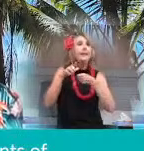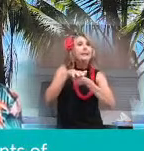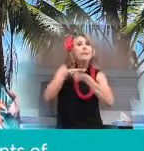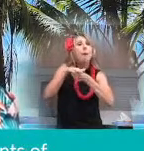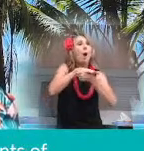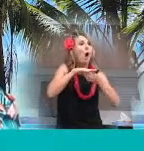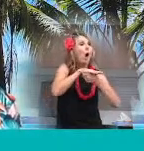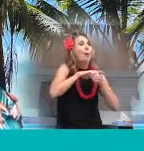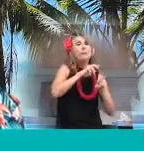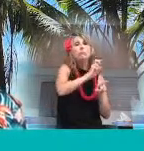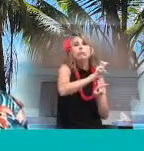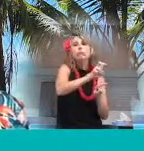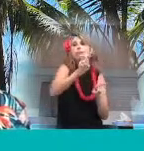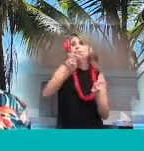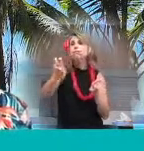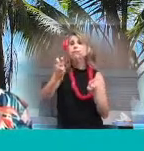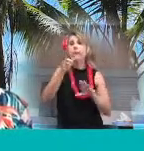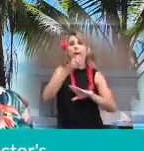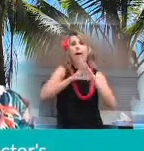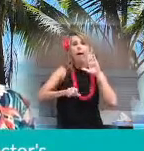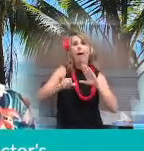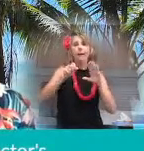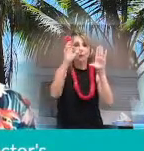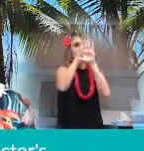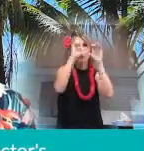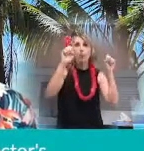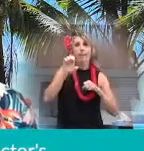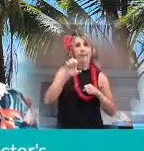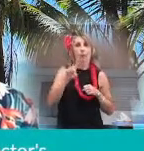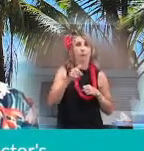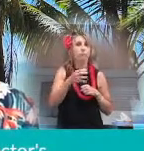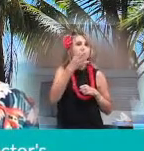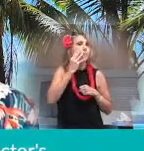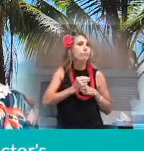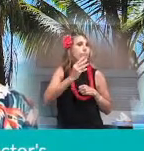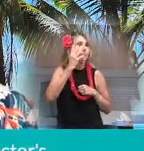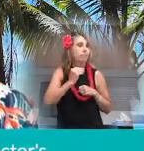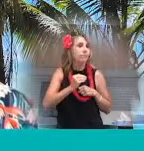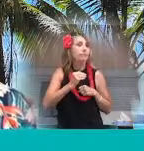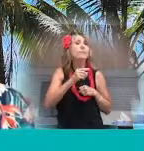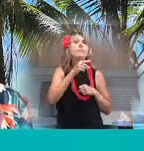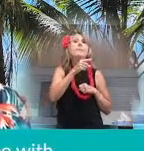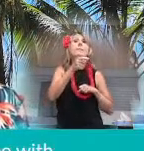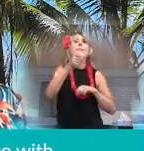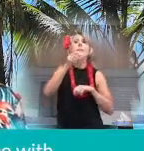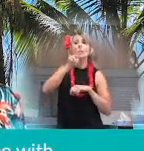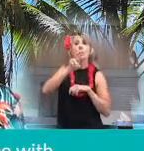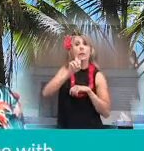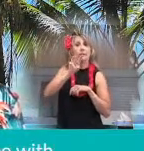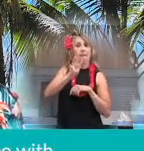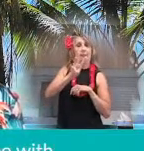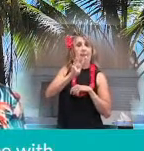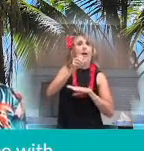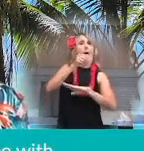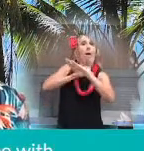several superintendents of education. In 2006, she came to the director's office, and in that role, and I